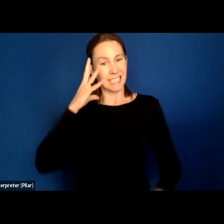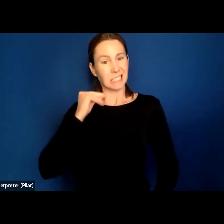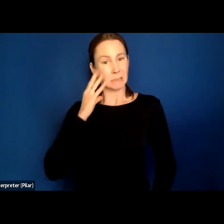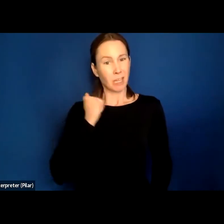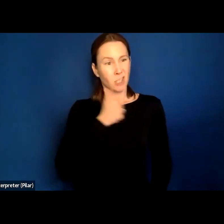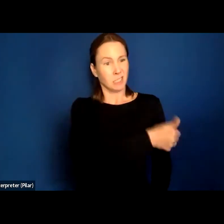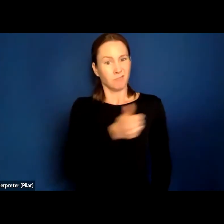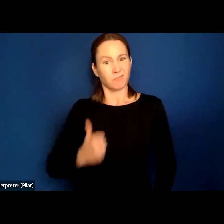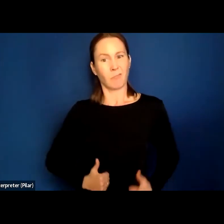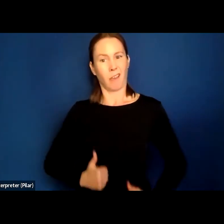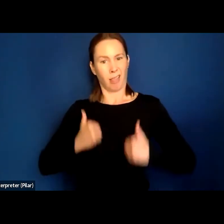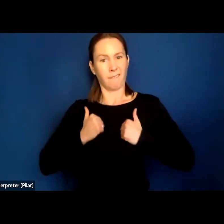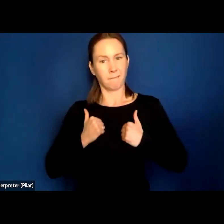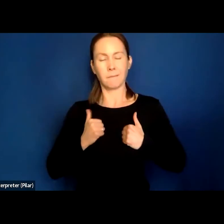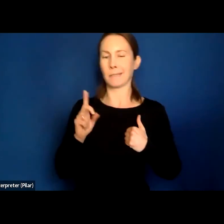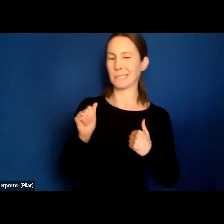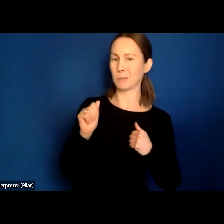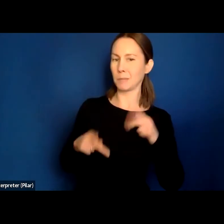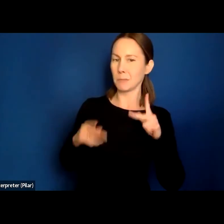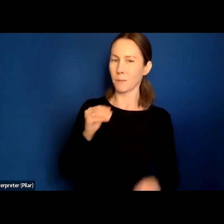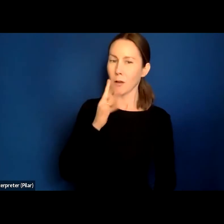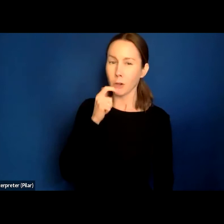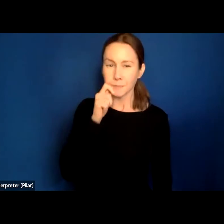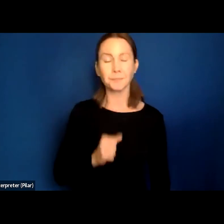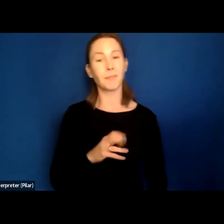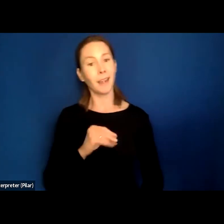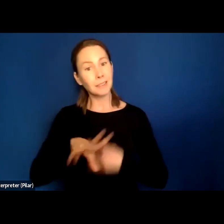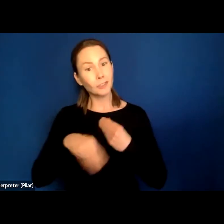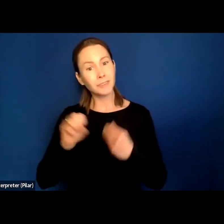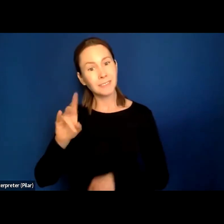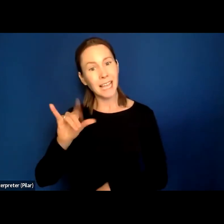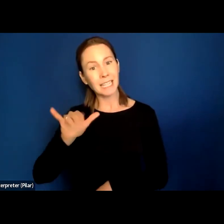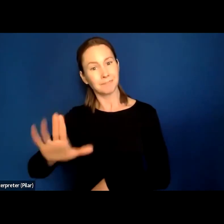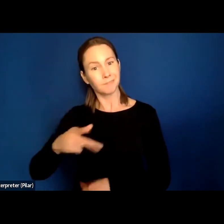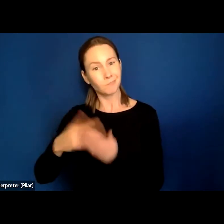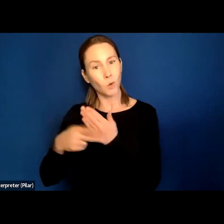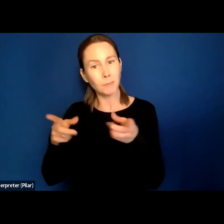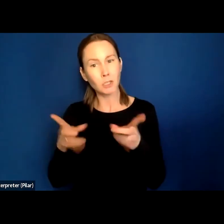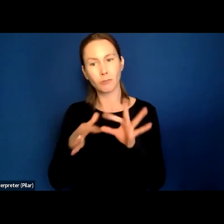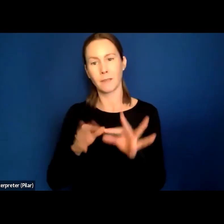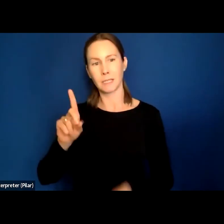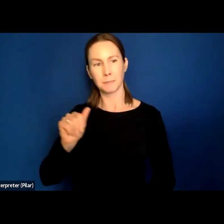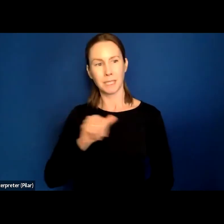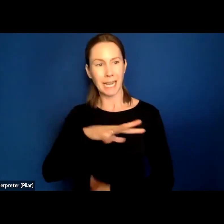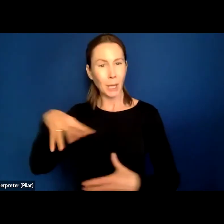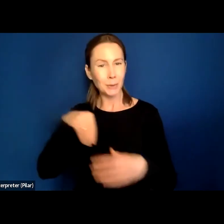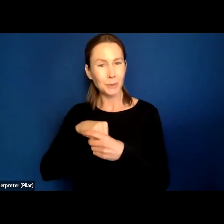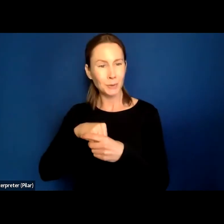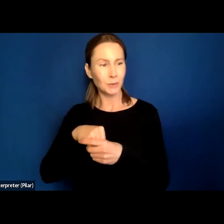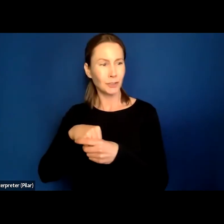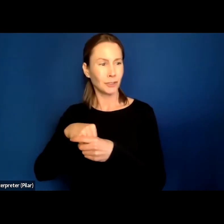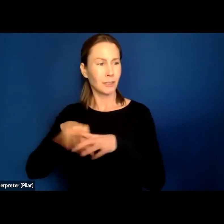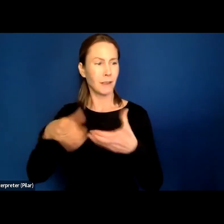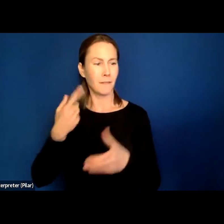of disabled people of color. In addition, Sandy's the program director of the Disability Inclusion Fund of